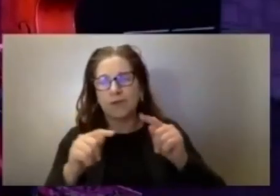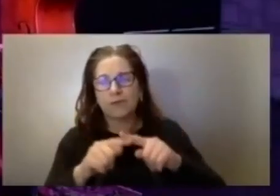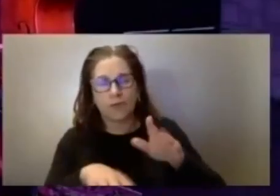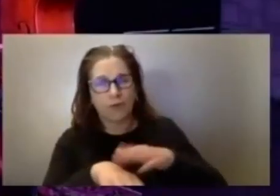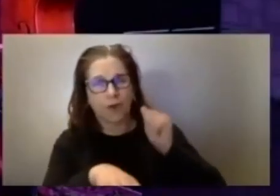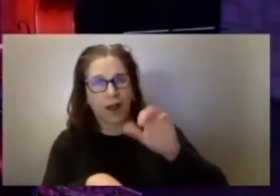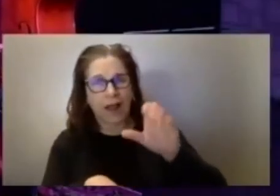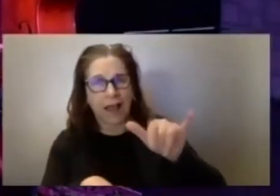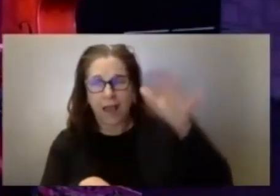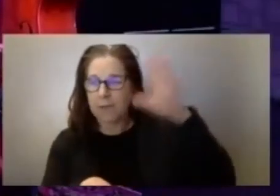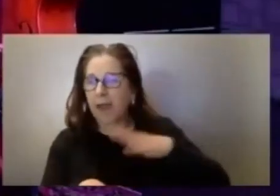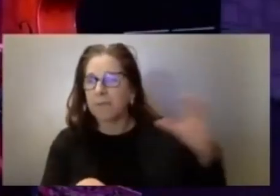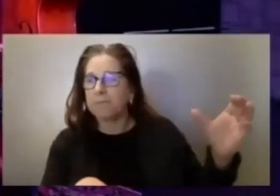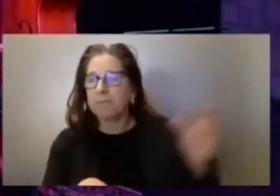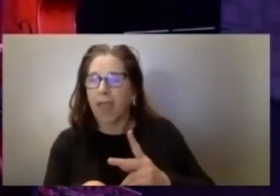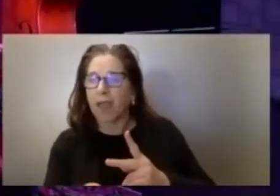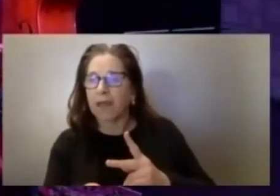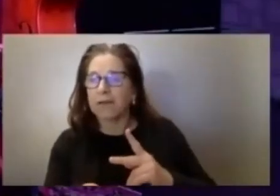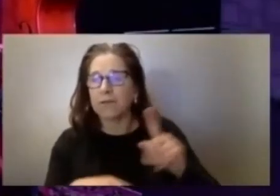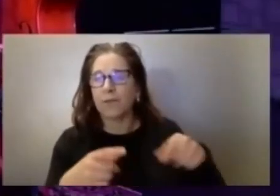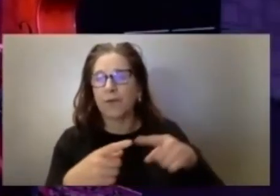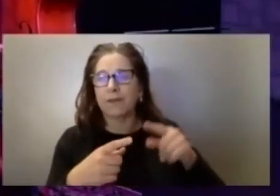Rabbit tried to call that clay man back,